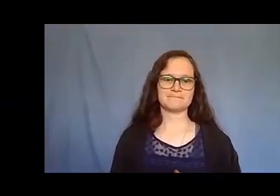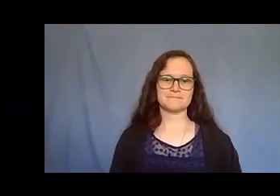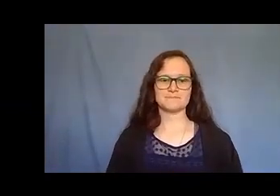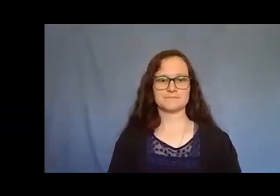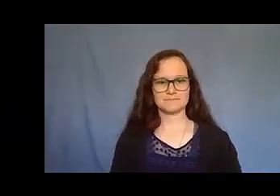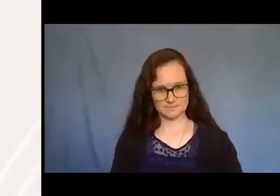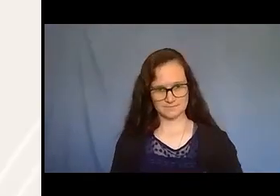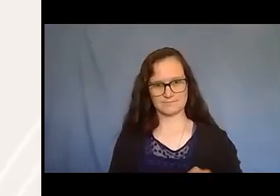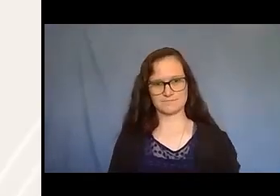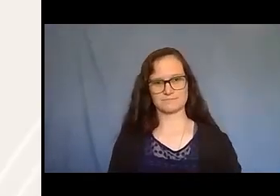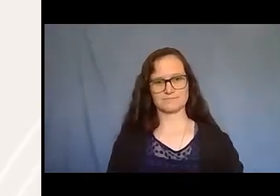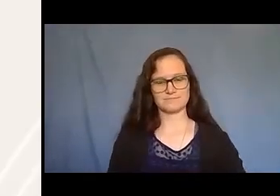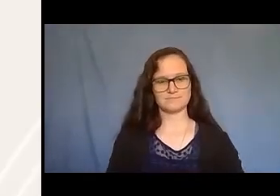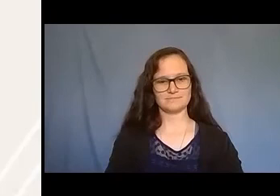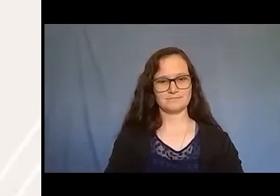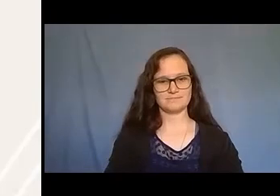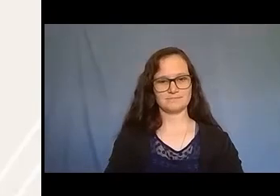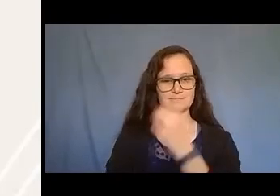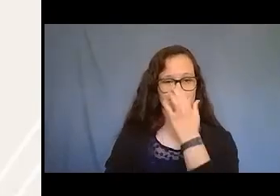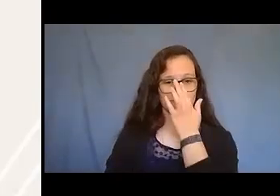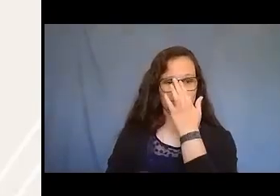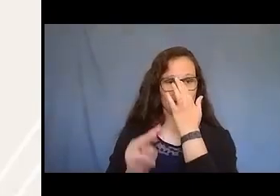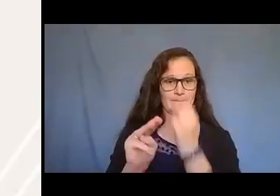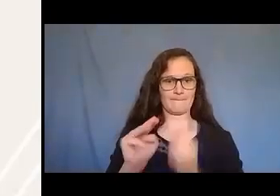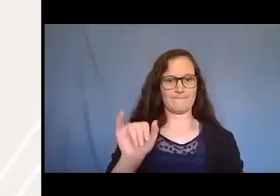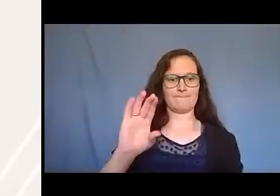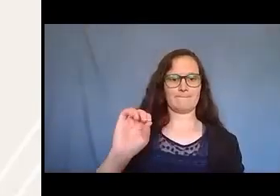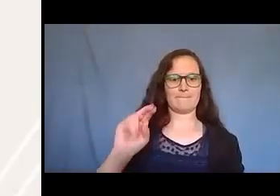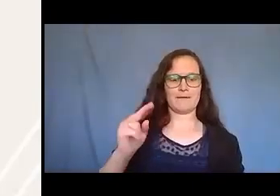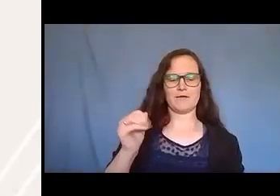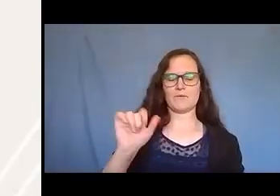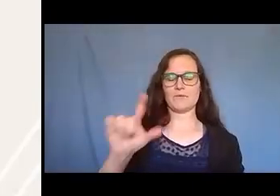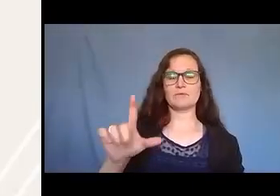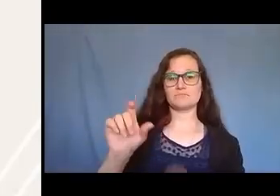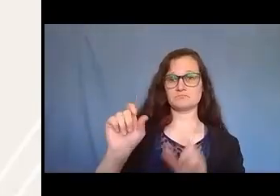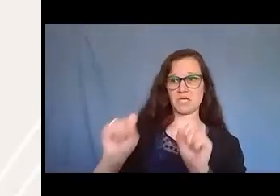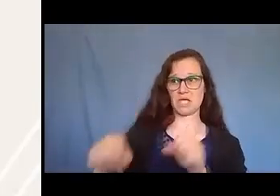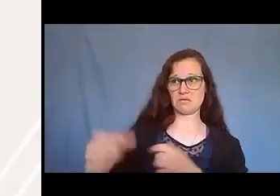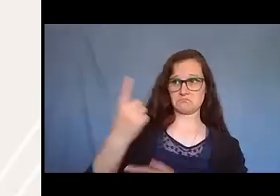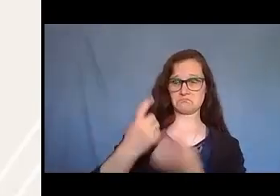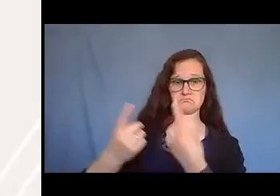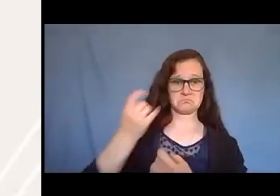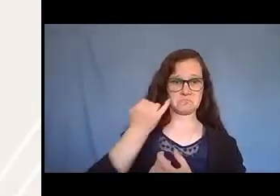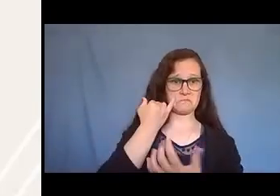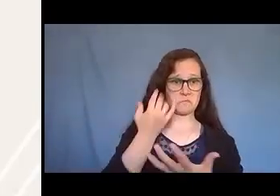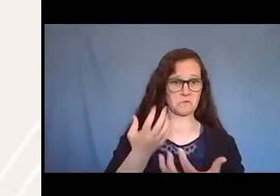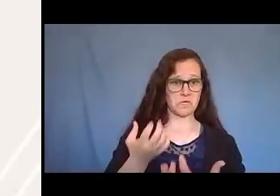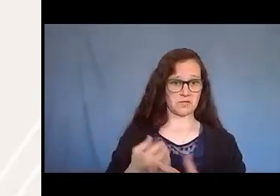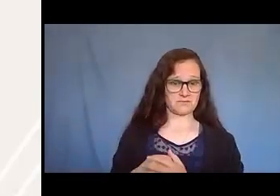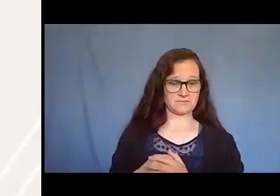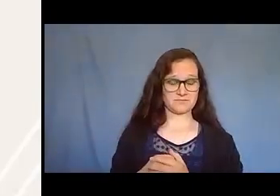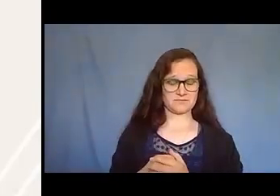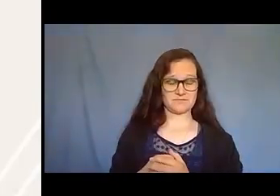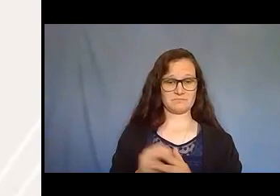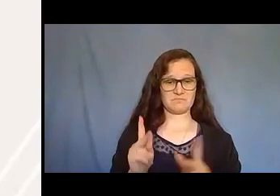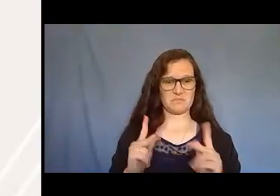All right. And Michael is available to take any questions for anybody who might have